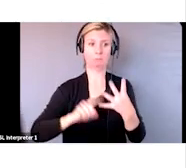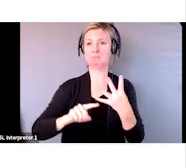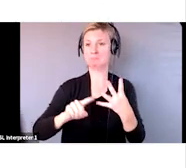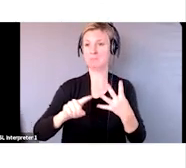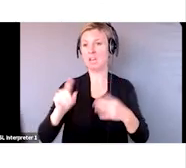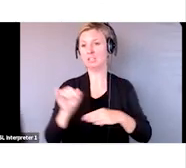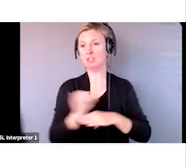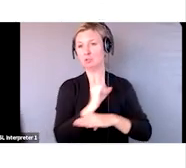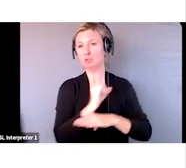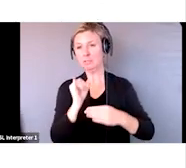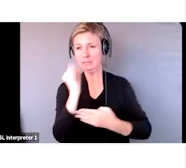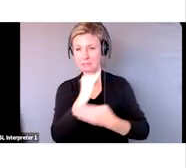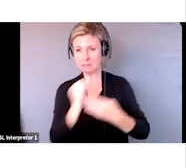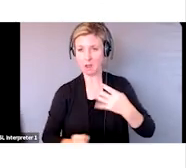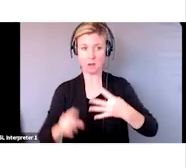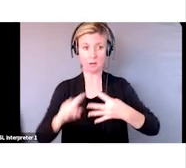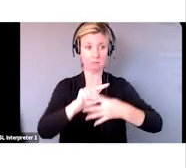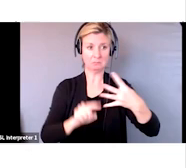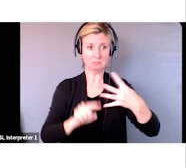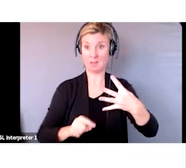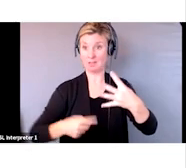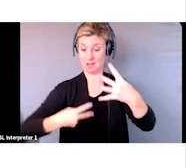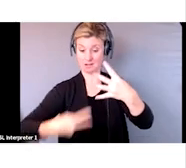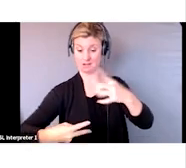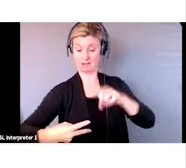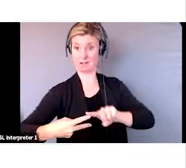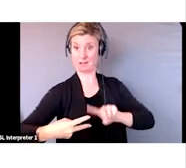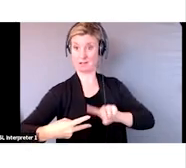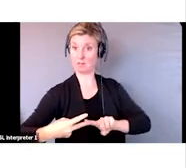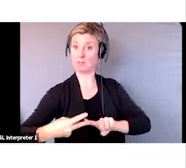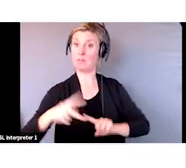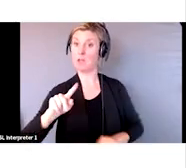trade secrets and domain names, they're not